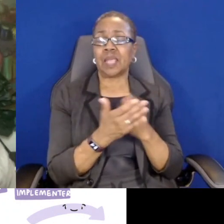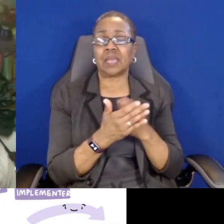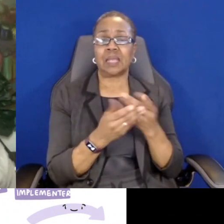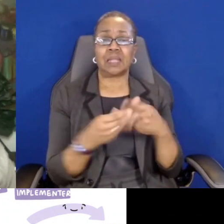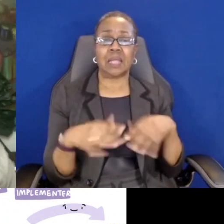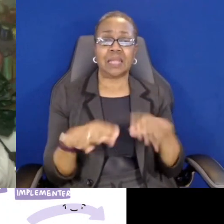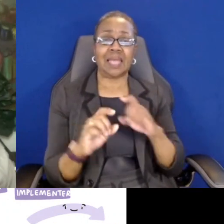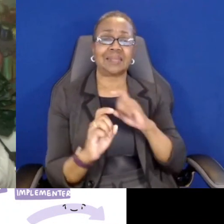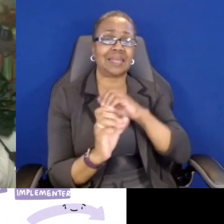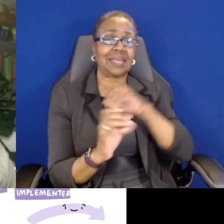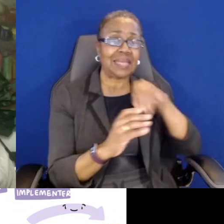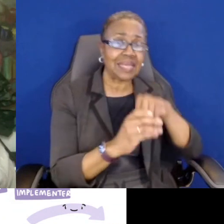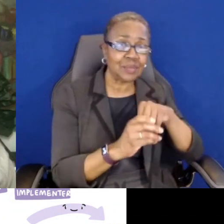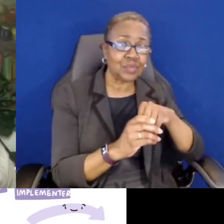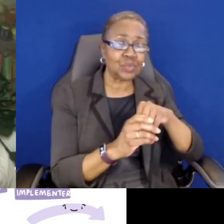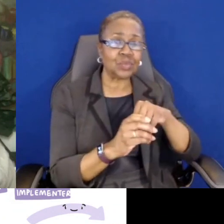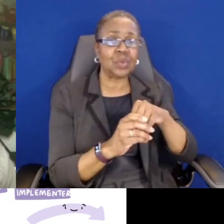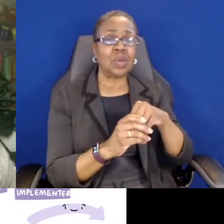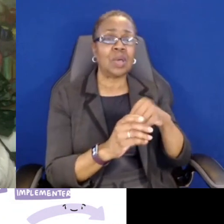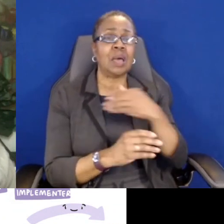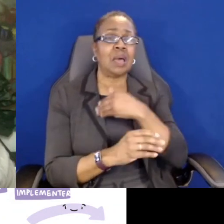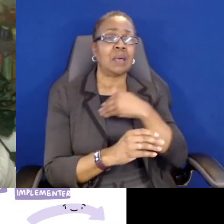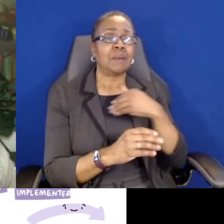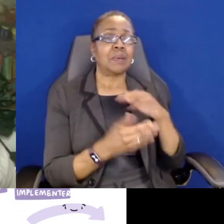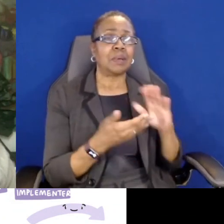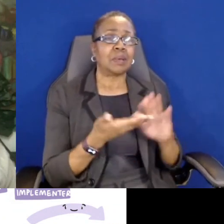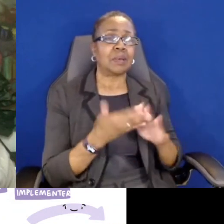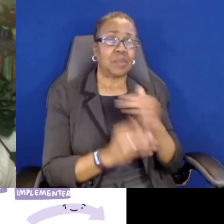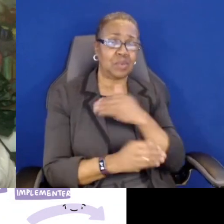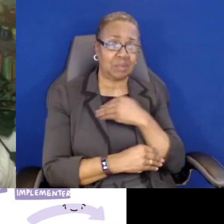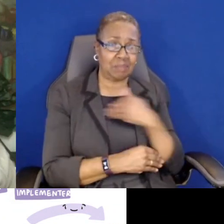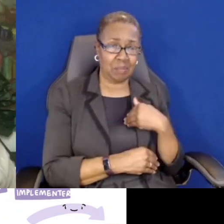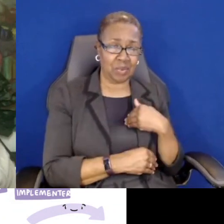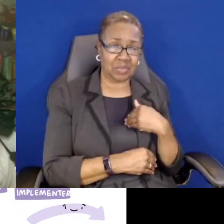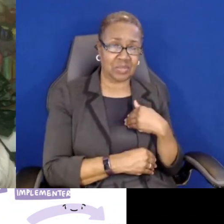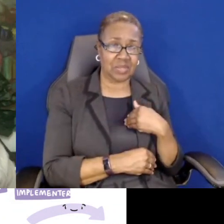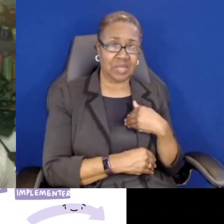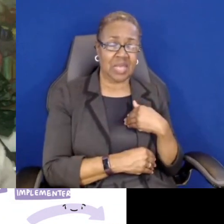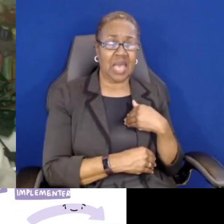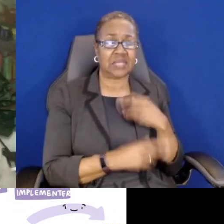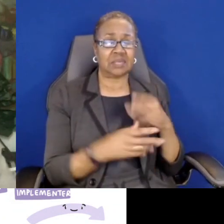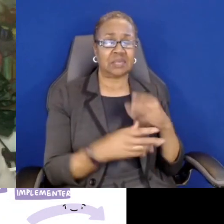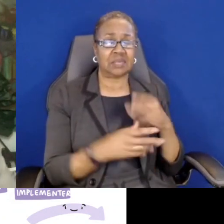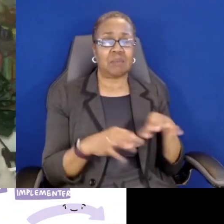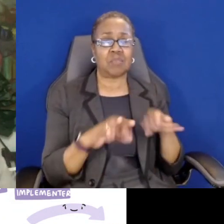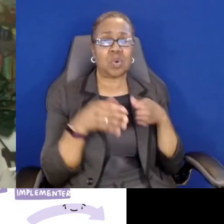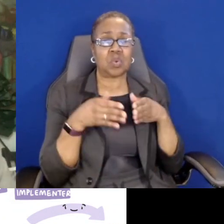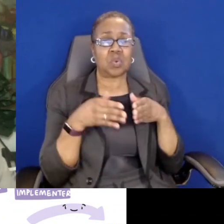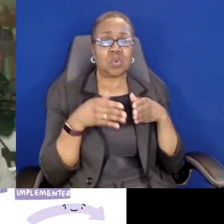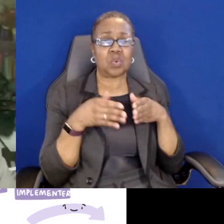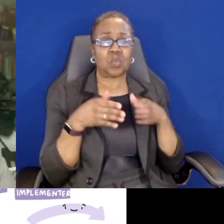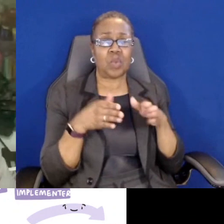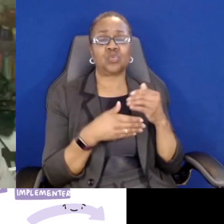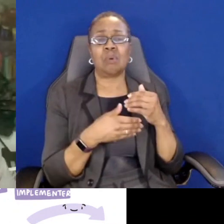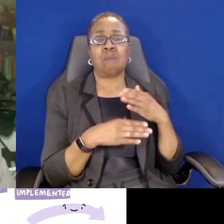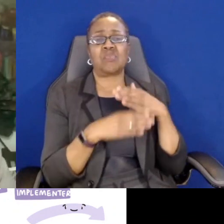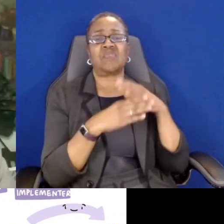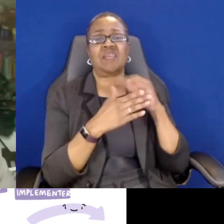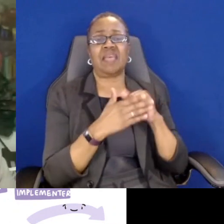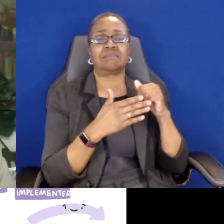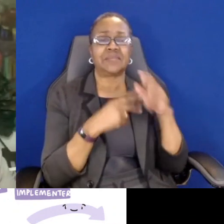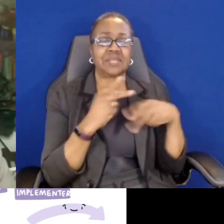of community residents and members as a key part of how to prevent that kind of gentrification that can come